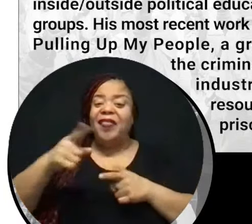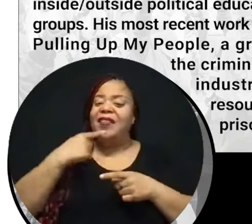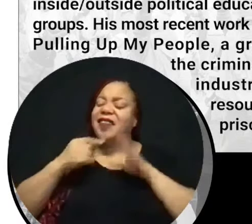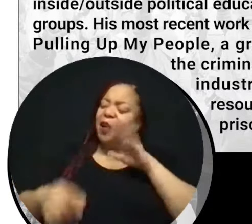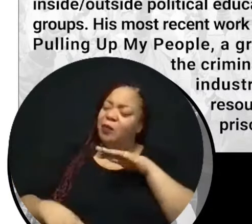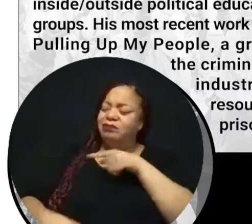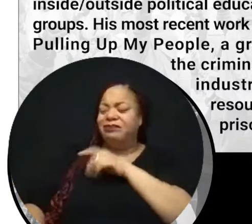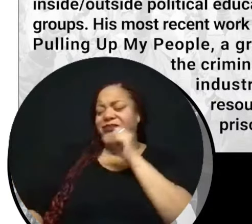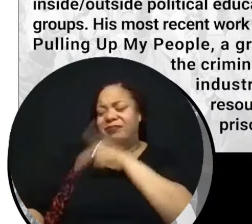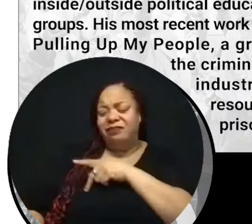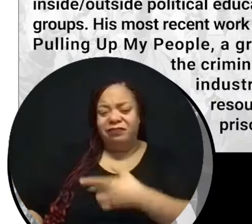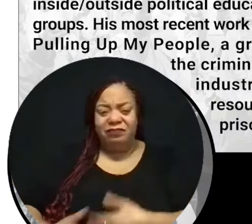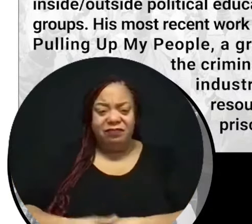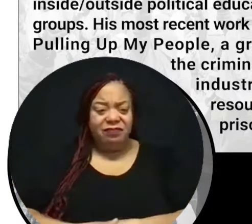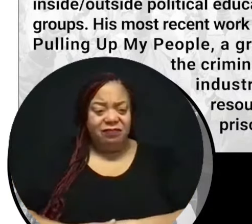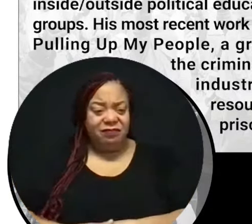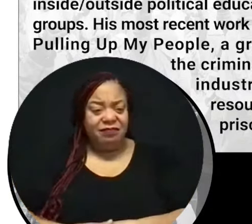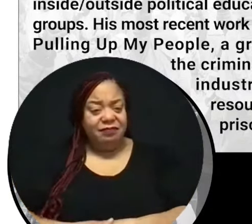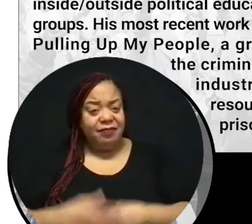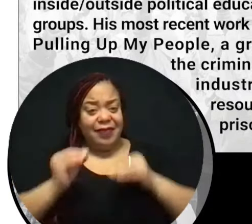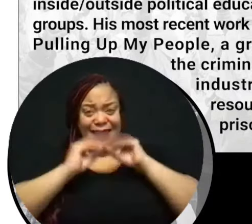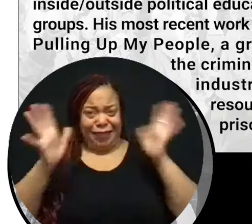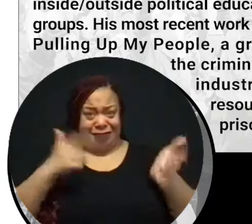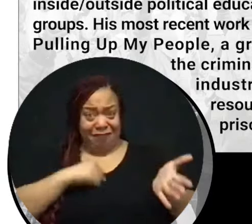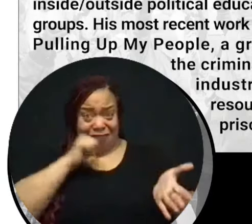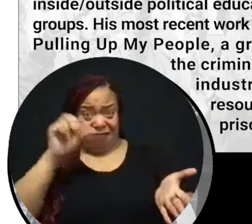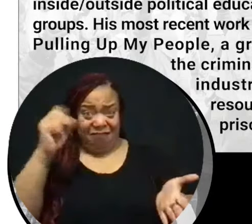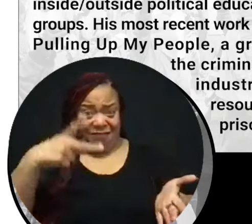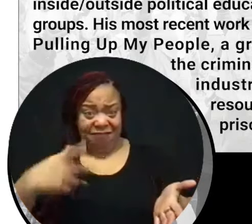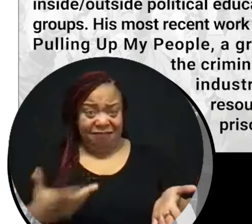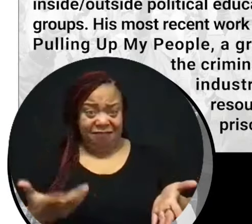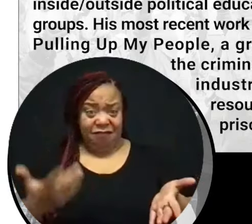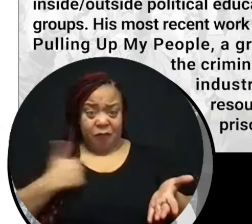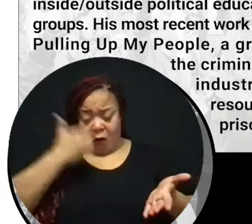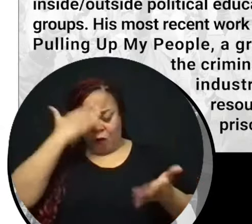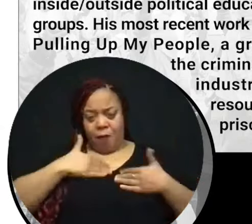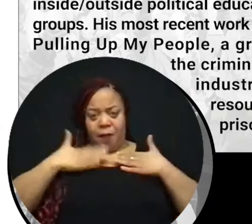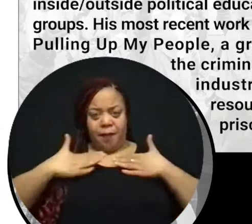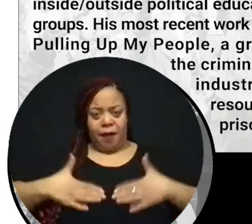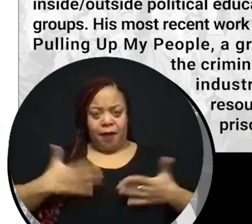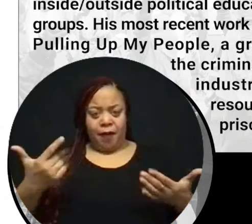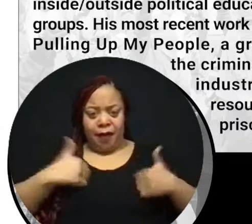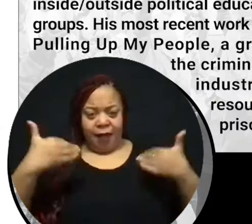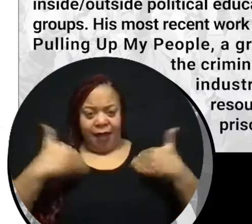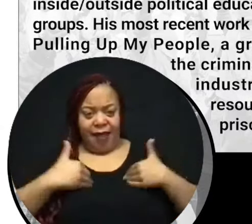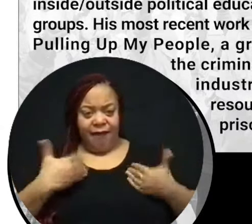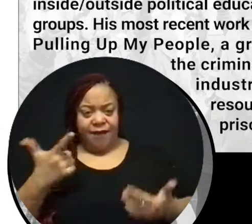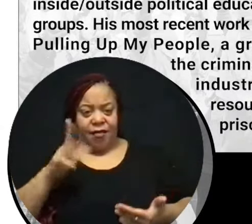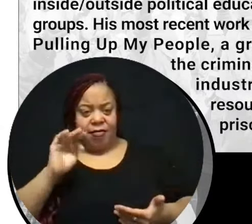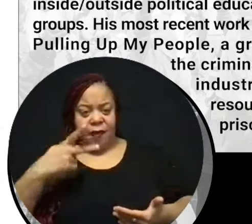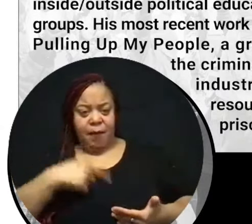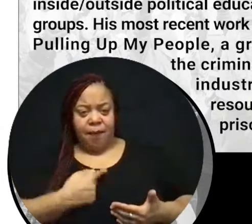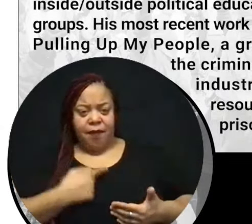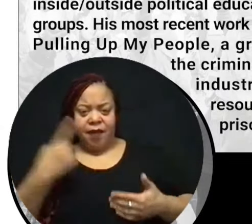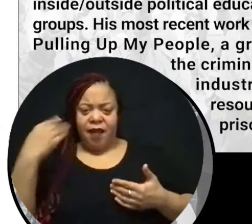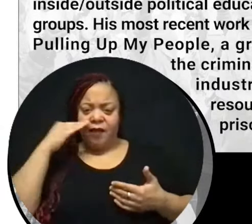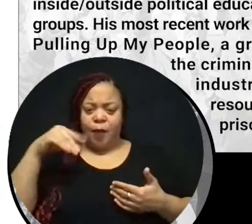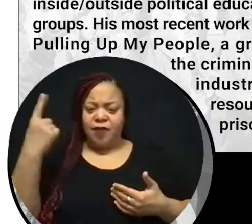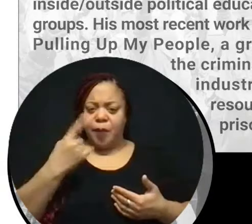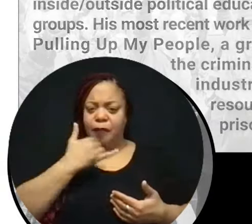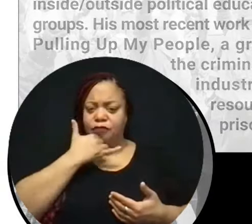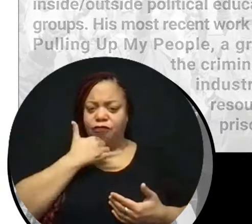Pennsylvania State Correctional Institution, Fayette. This call is subject to recording and monitoring. I was confronted with the inevitable